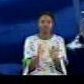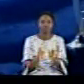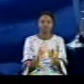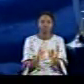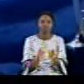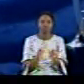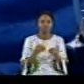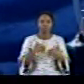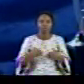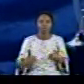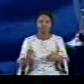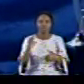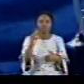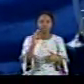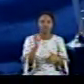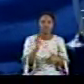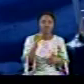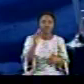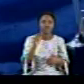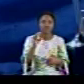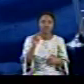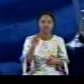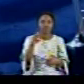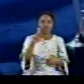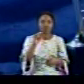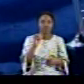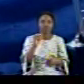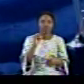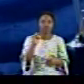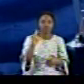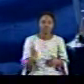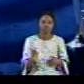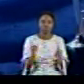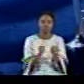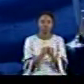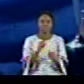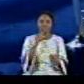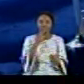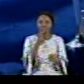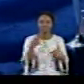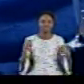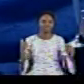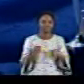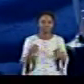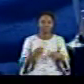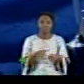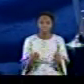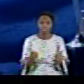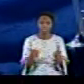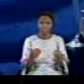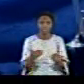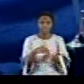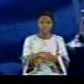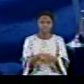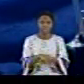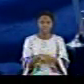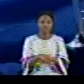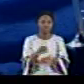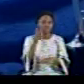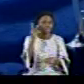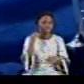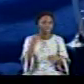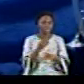the past 2 weeks and with severe pains, but tonight, delivered and healed. Amen. Please listen to